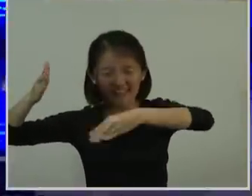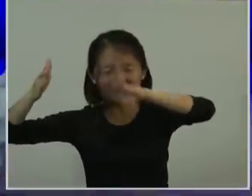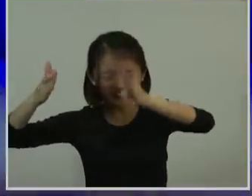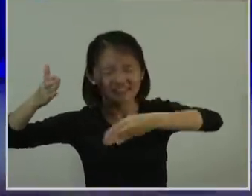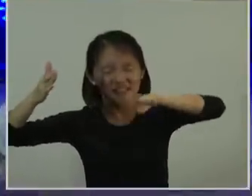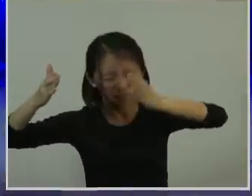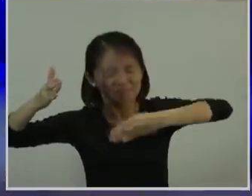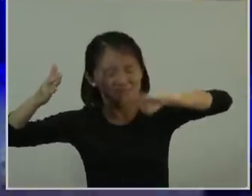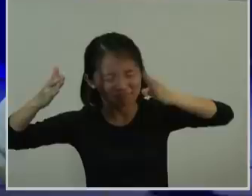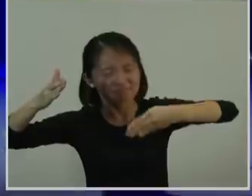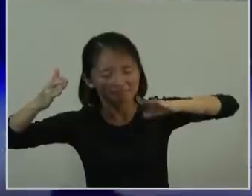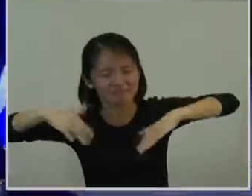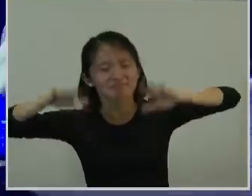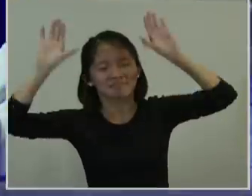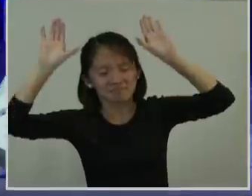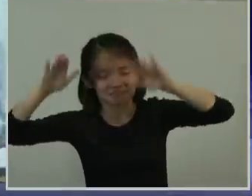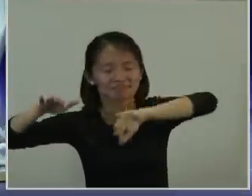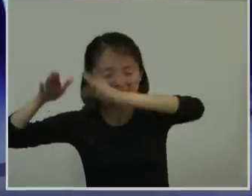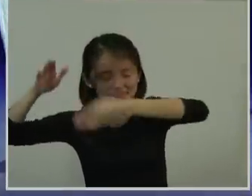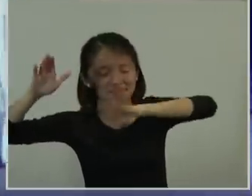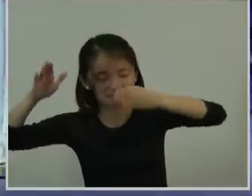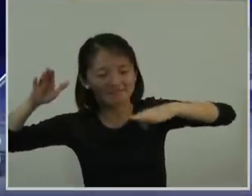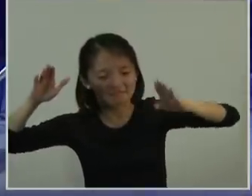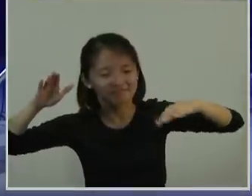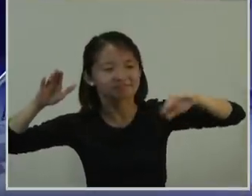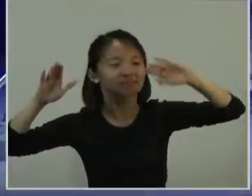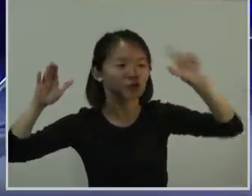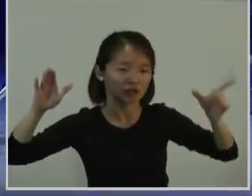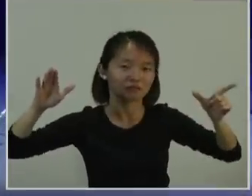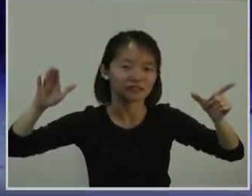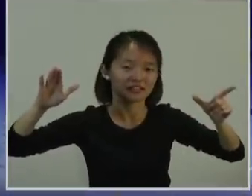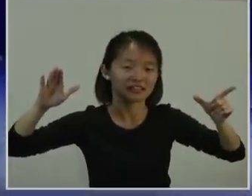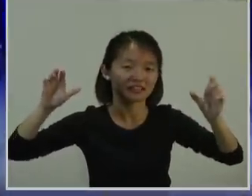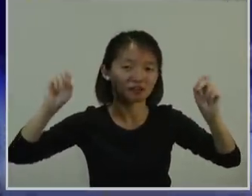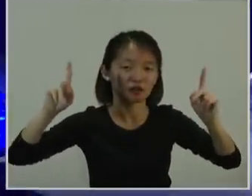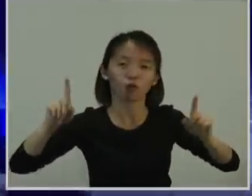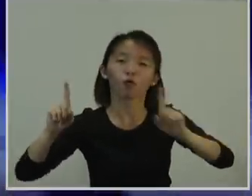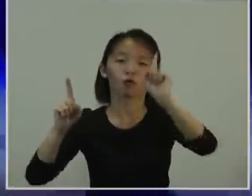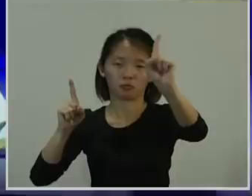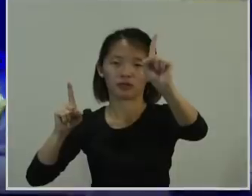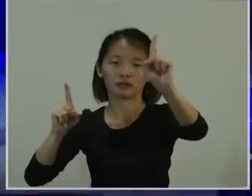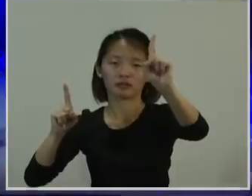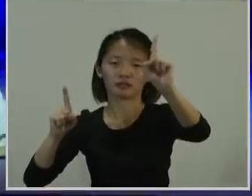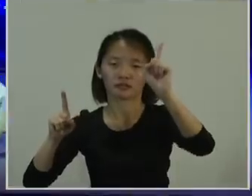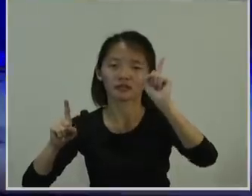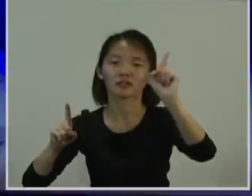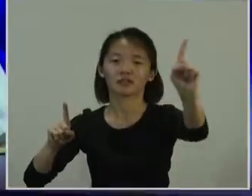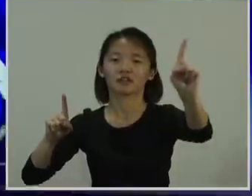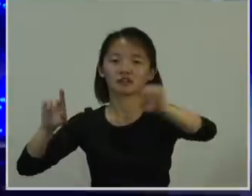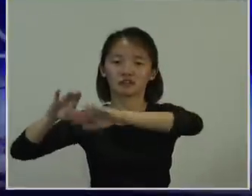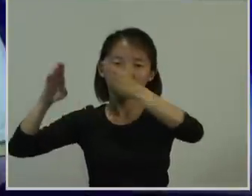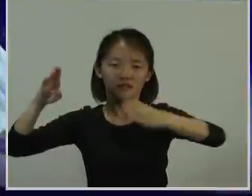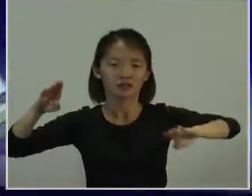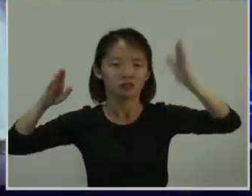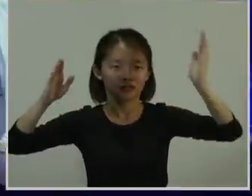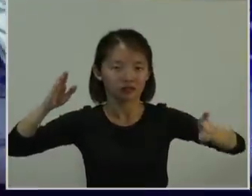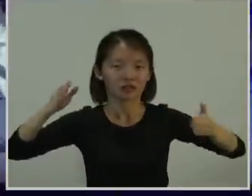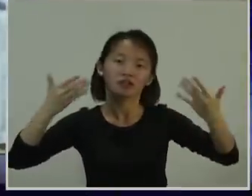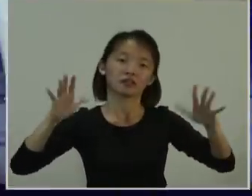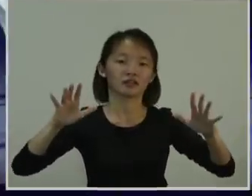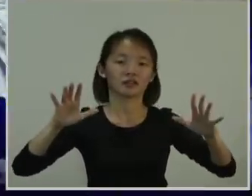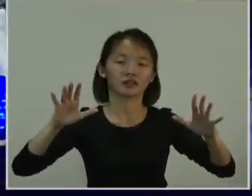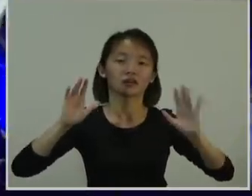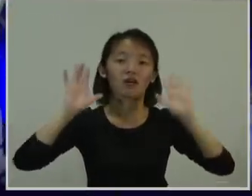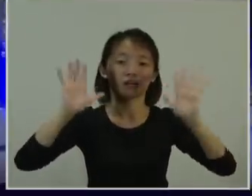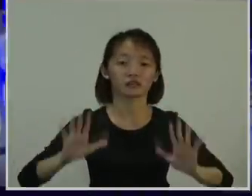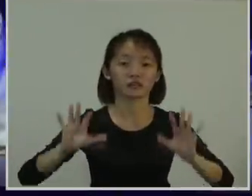all the way to the left. Okay. Can we do that? Just one solid Kallang Wave. And that would be awesome.